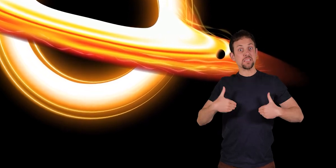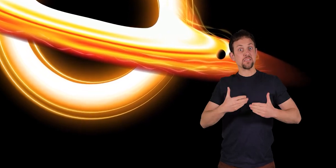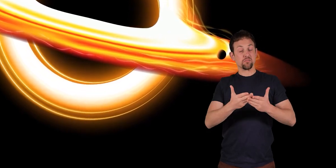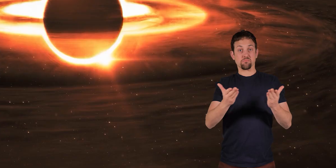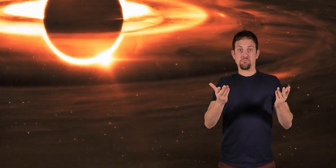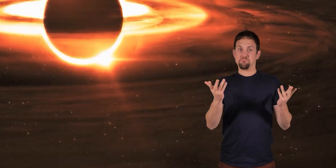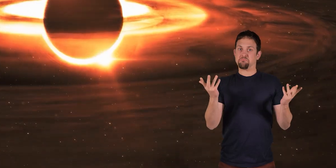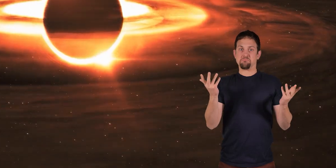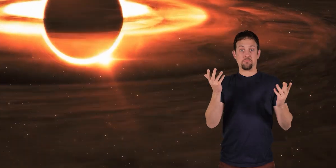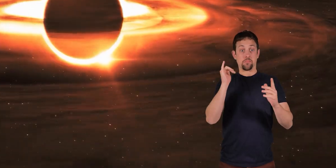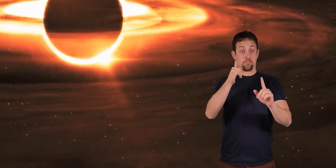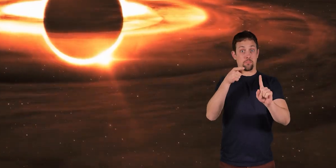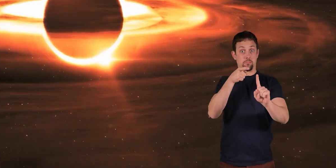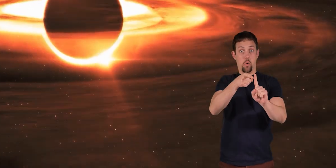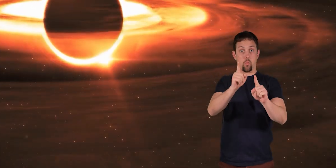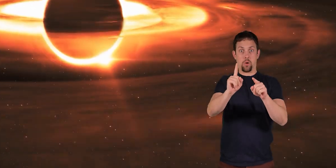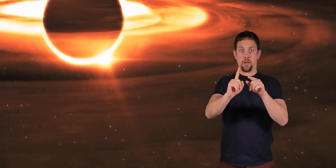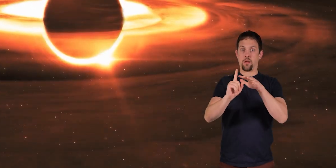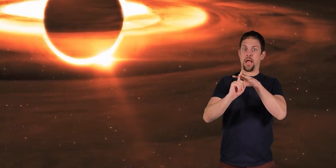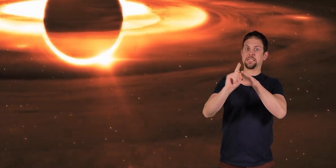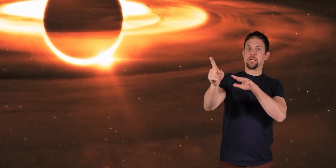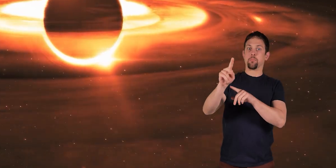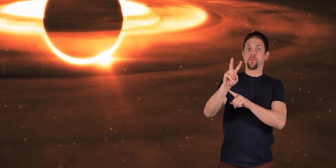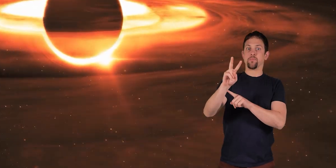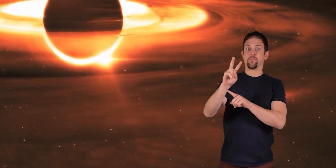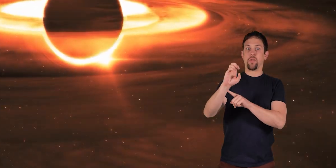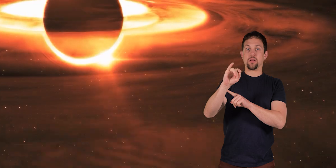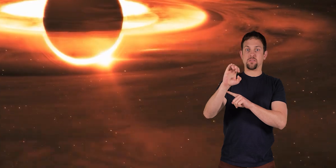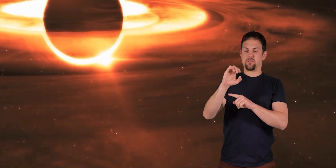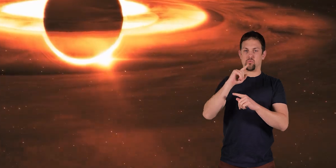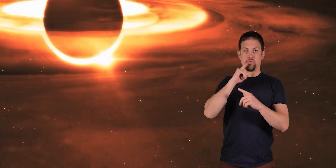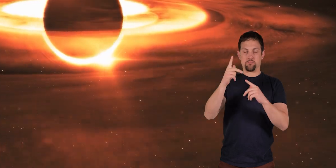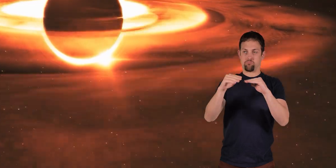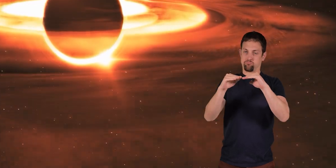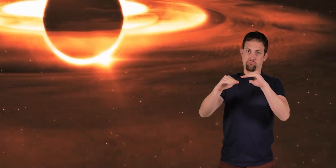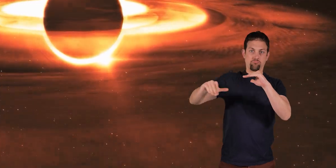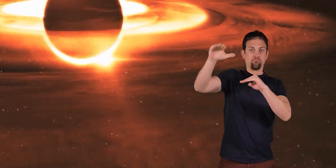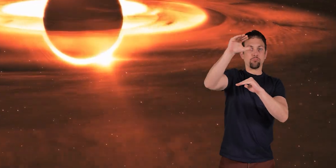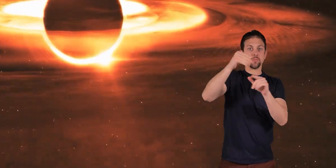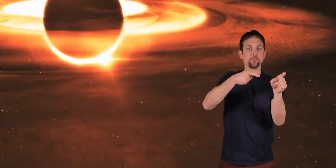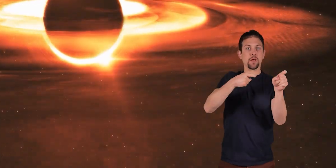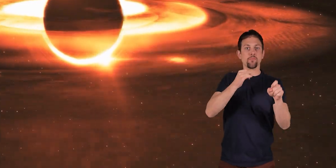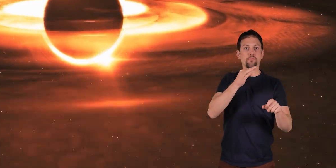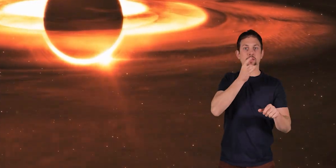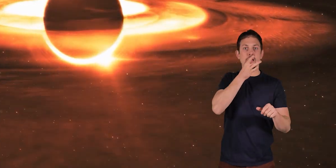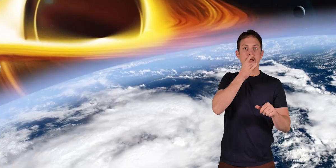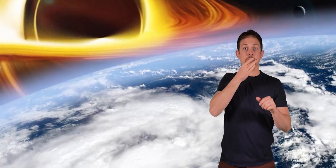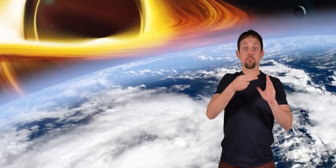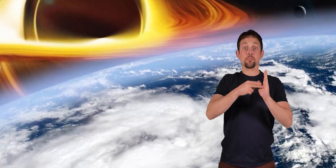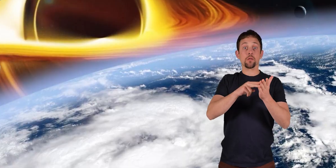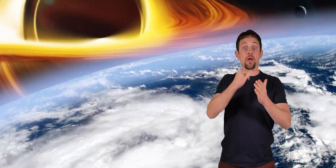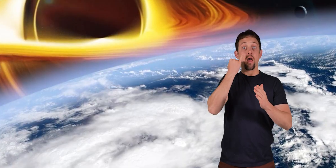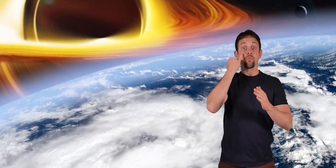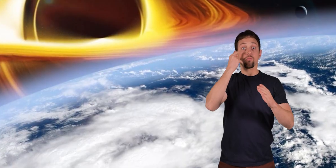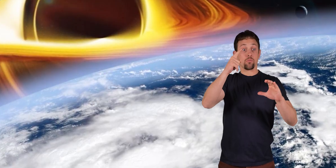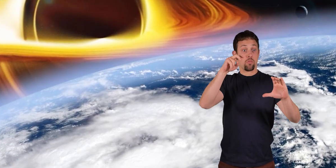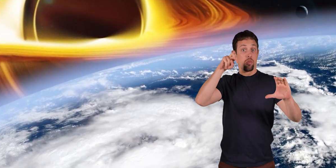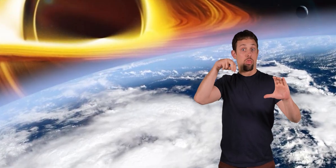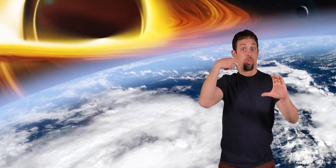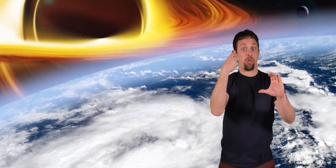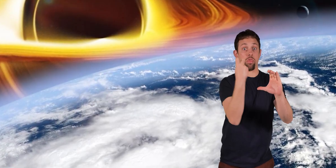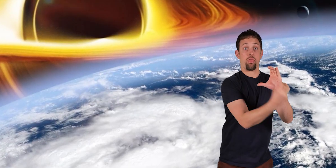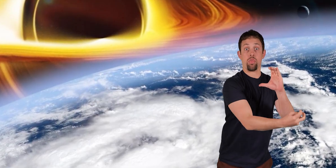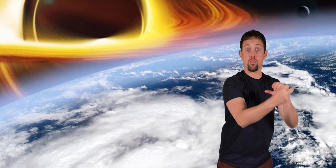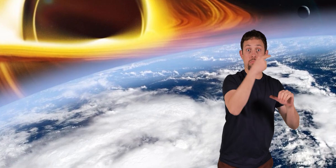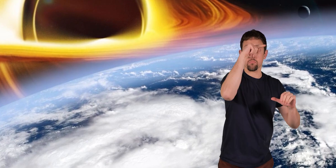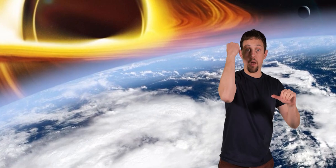surface, it is a point where the escape velocity exceeds the speed of light. Which means that if you were